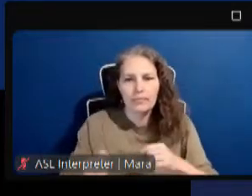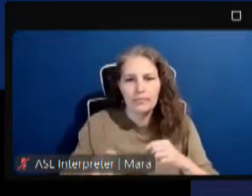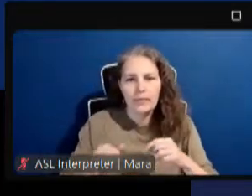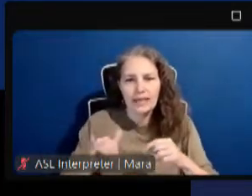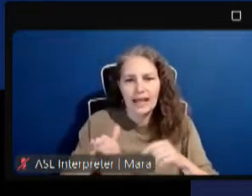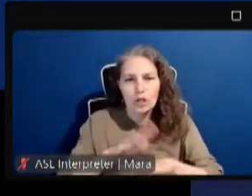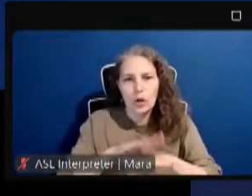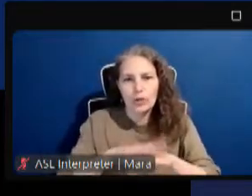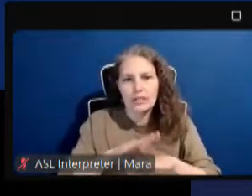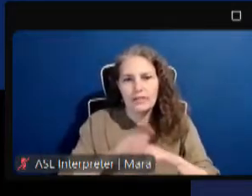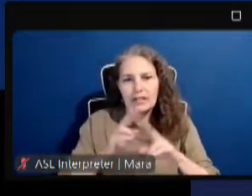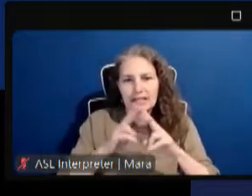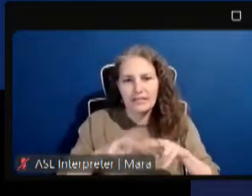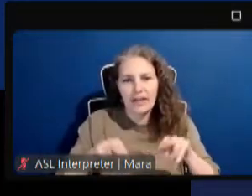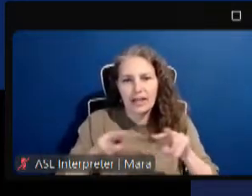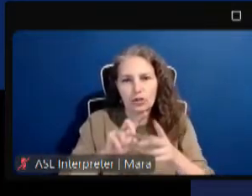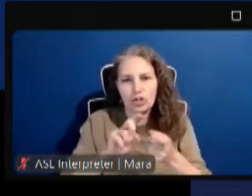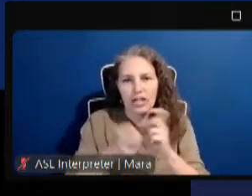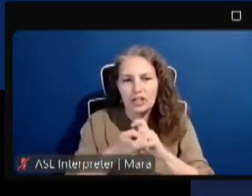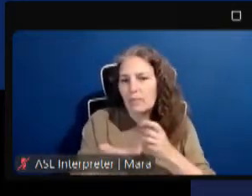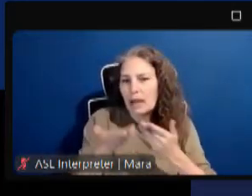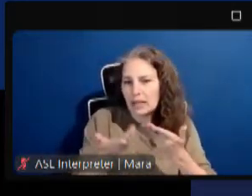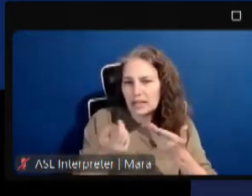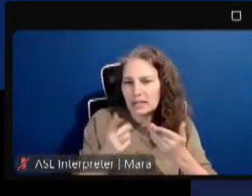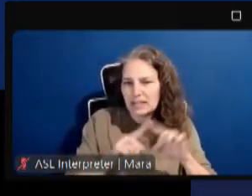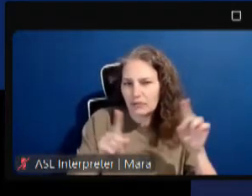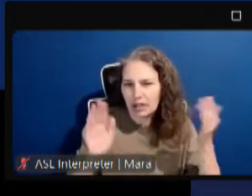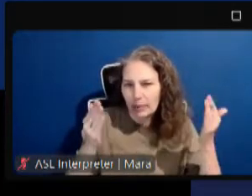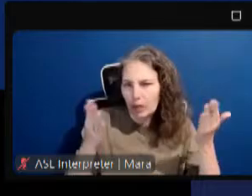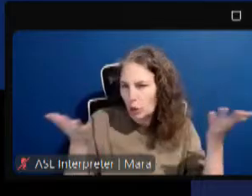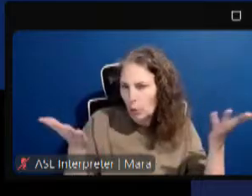you think it might reflect. So just some gross numbers.